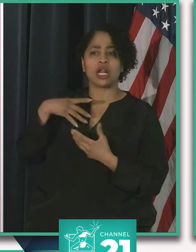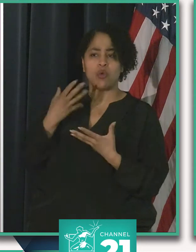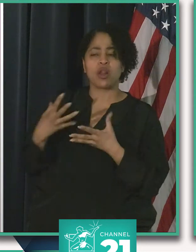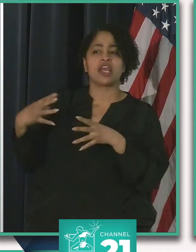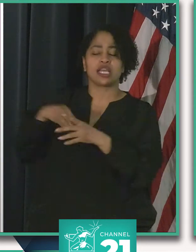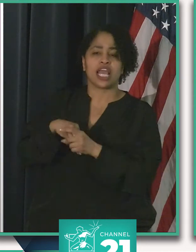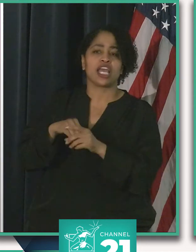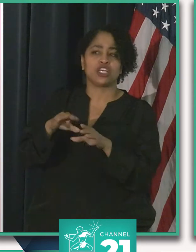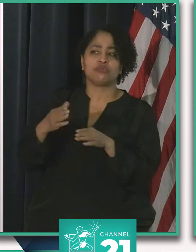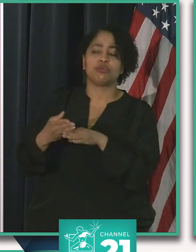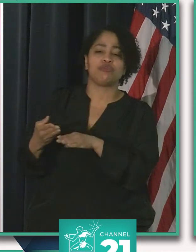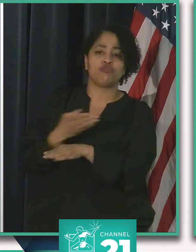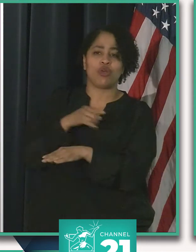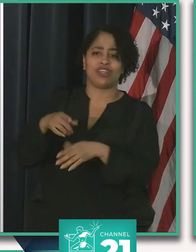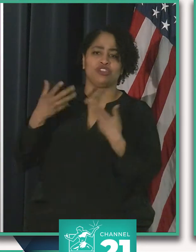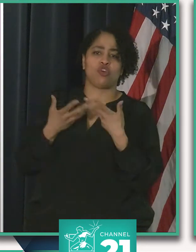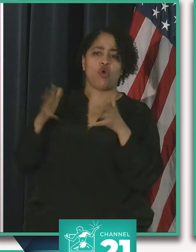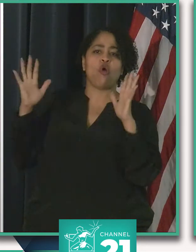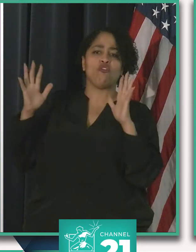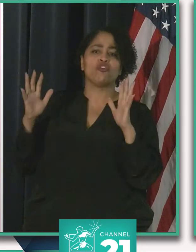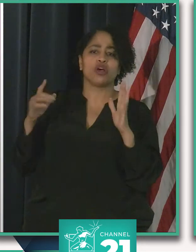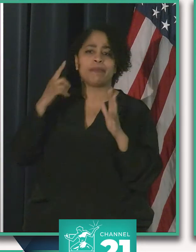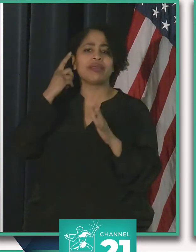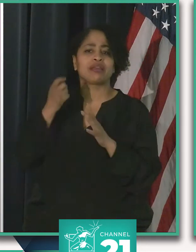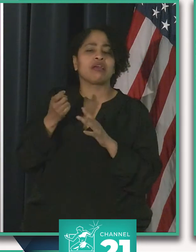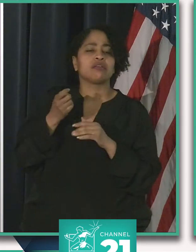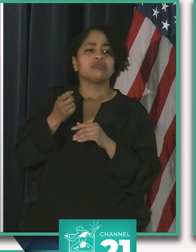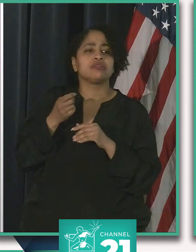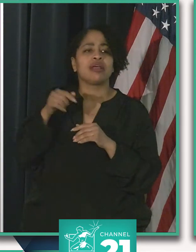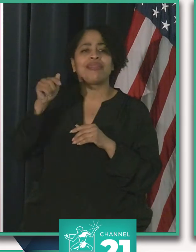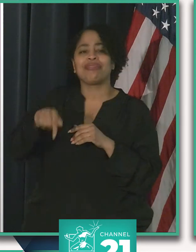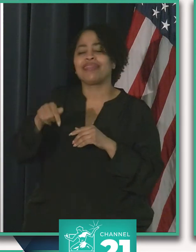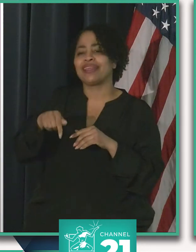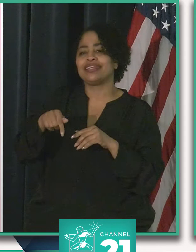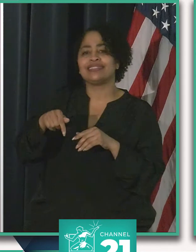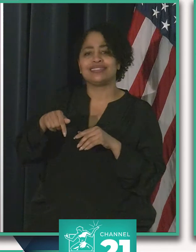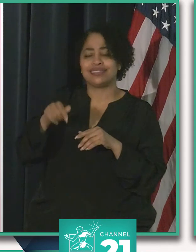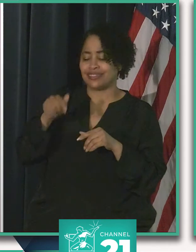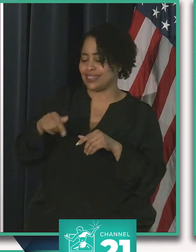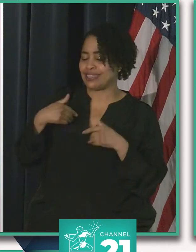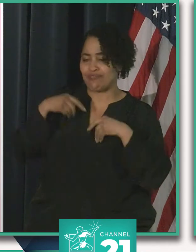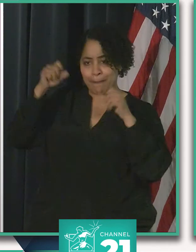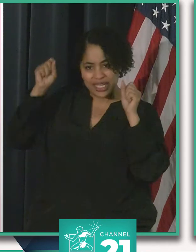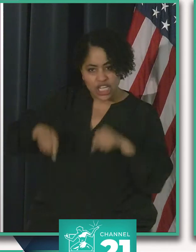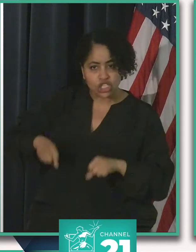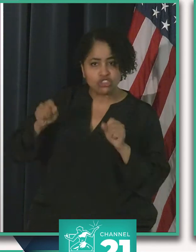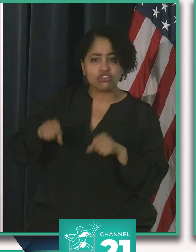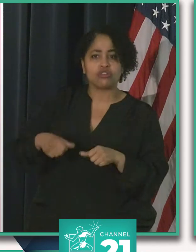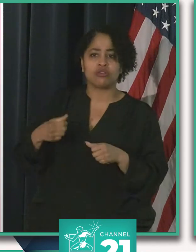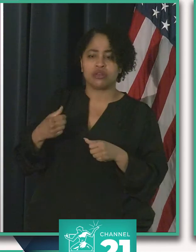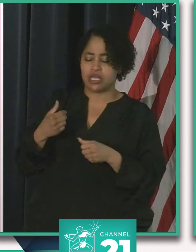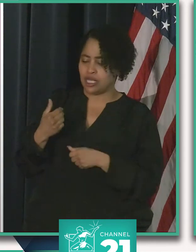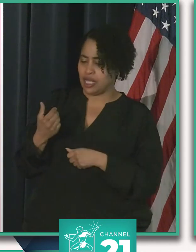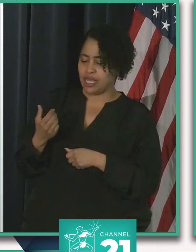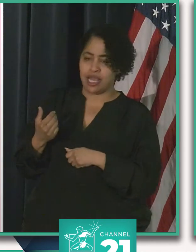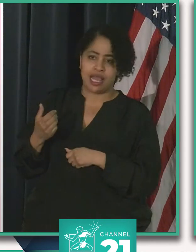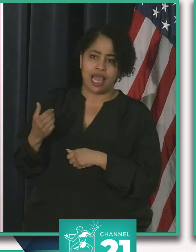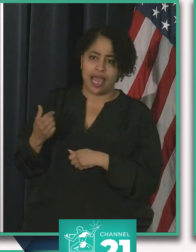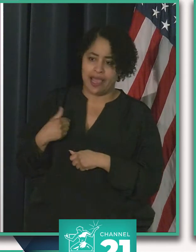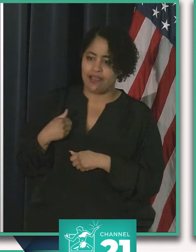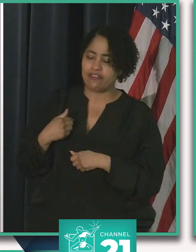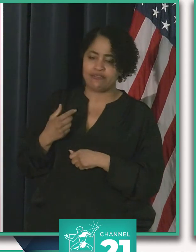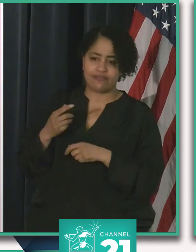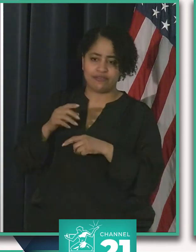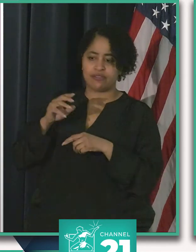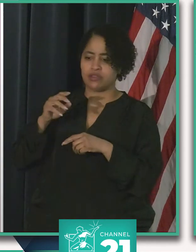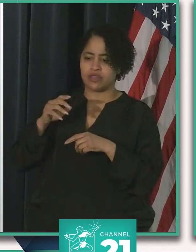engaged before this is over because this has potential. It's got emotions on both sides,